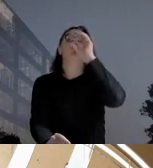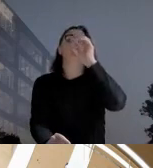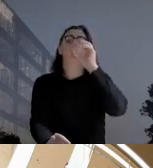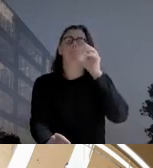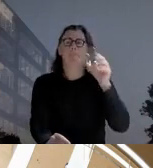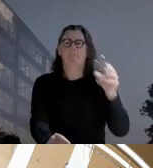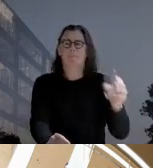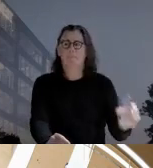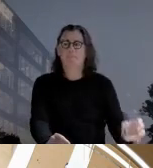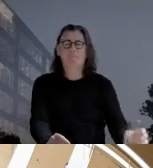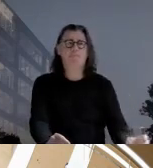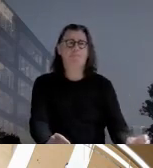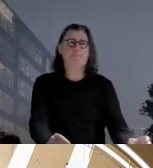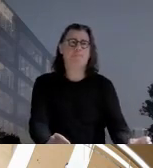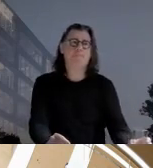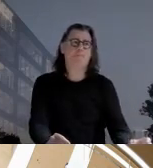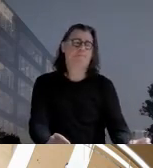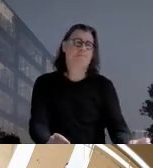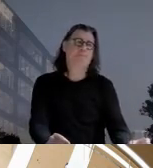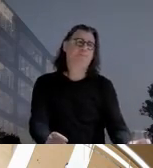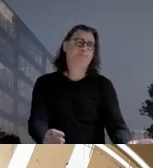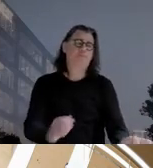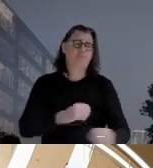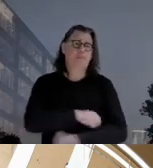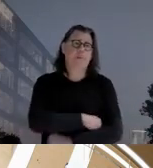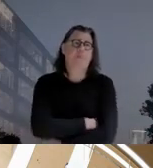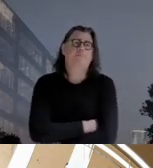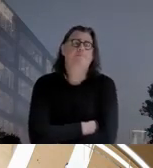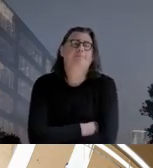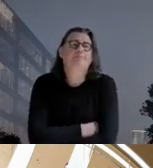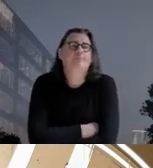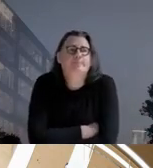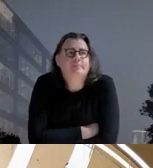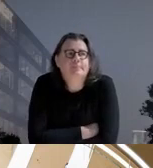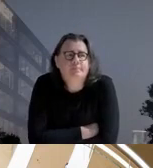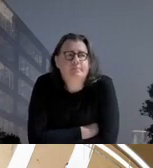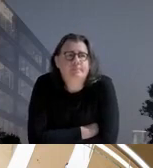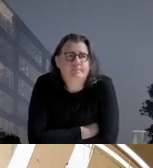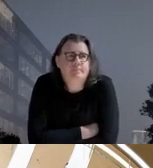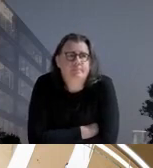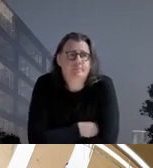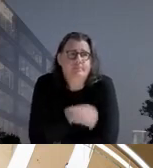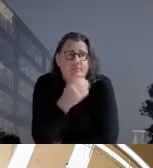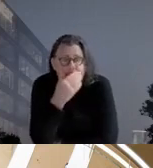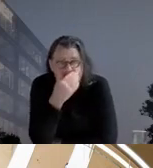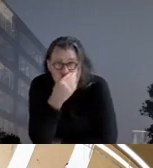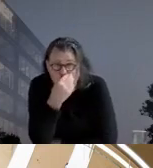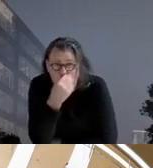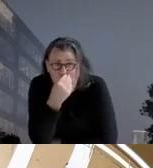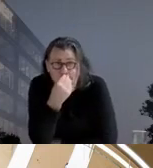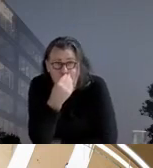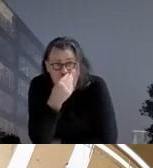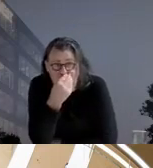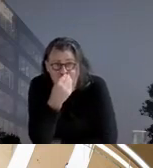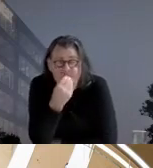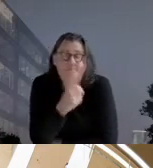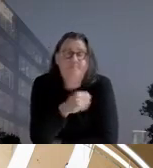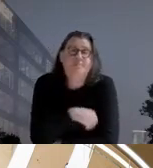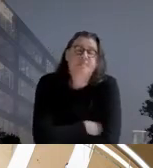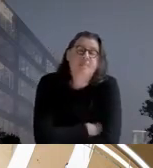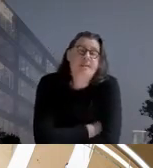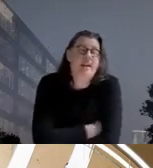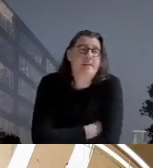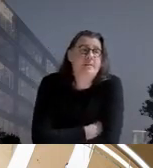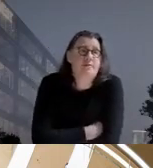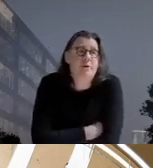as concrete. And in fact, we've only really been building with concrete in the way we have in the last, 80, 100